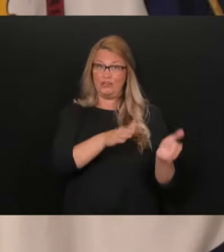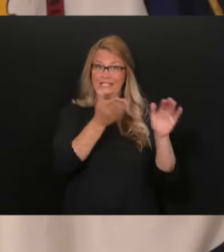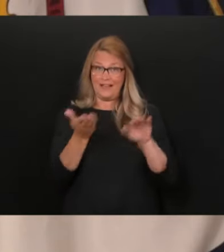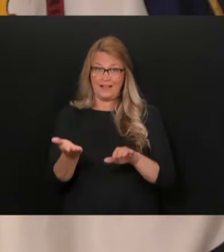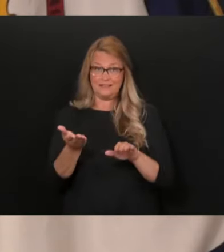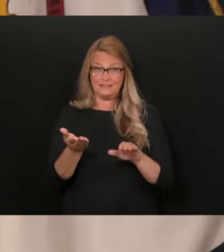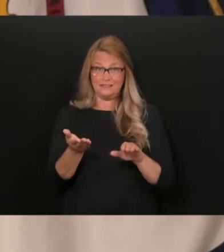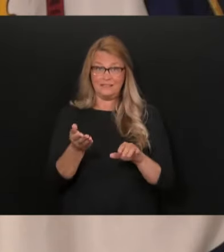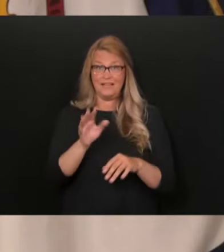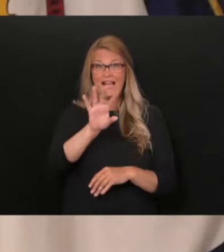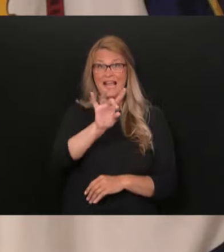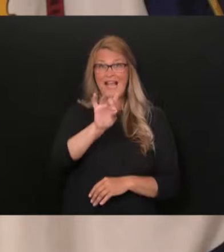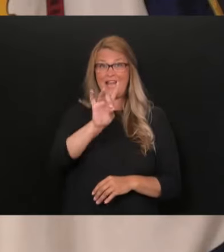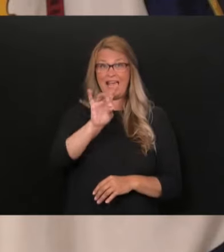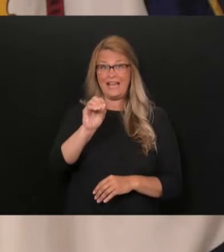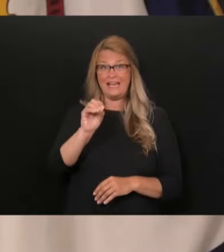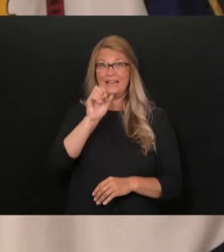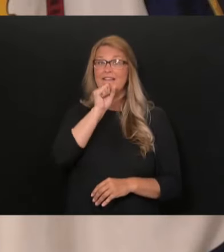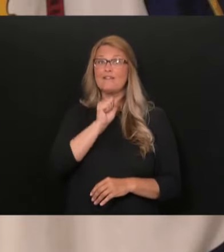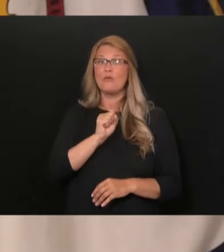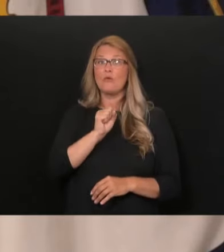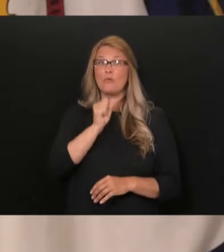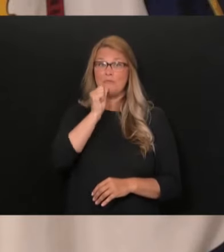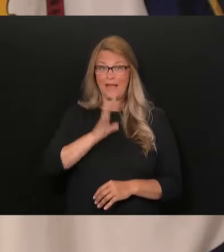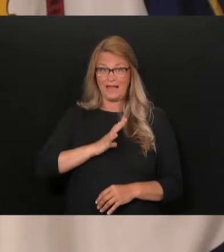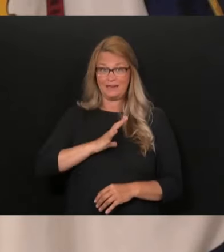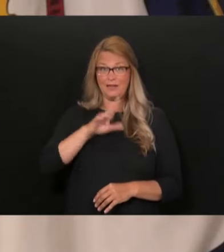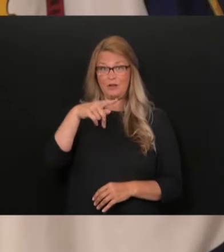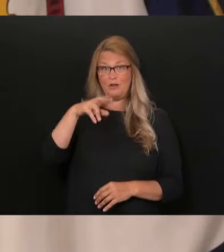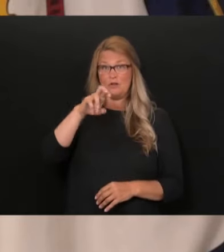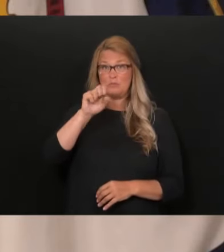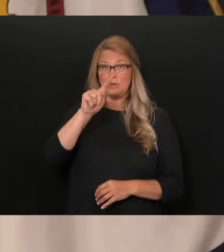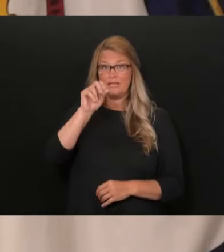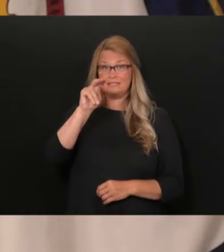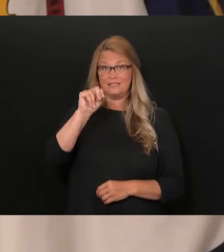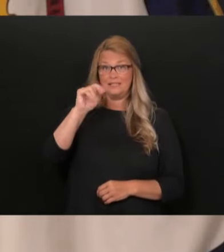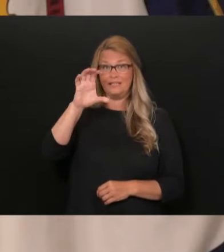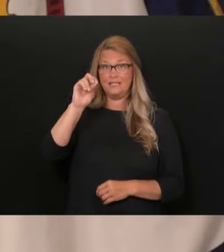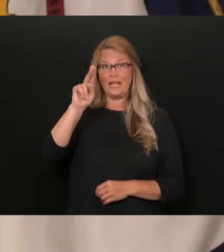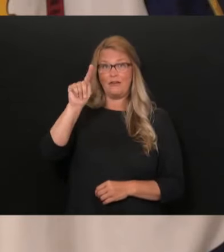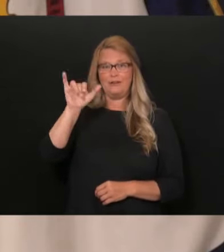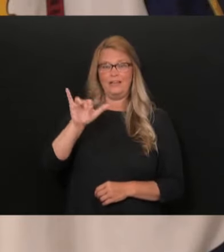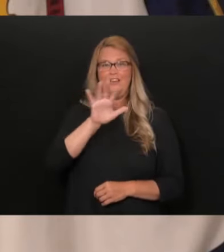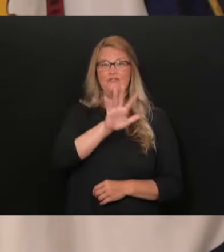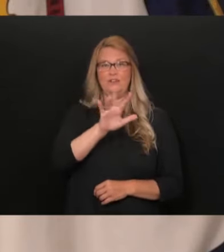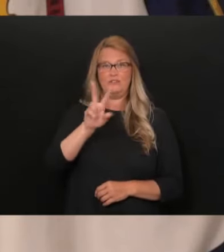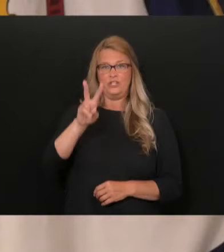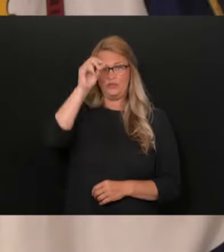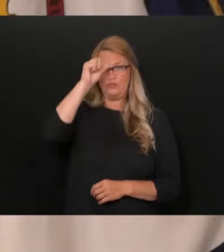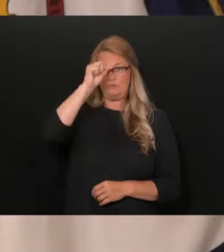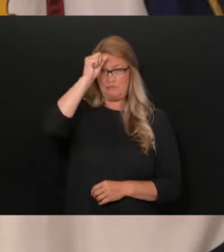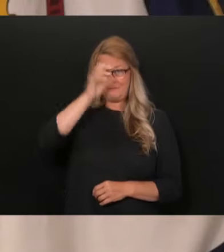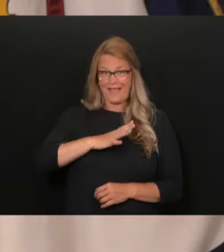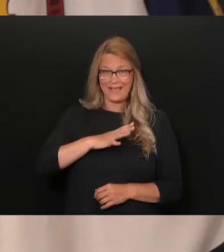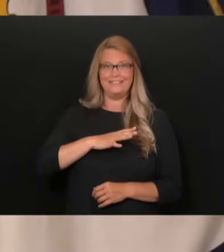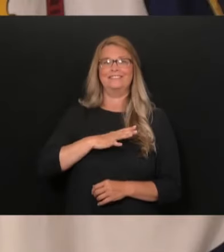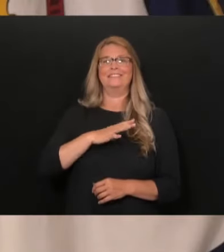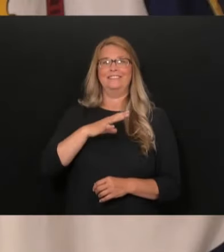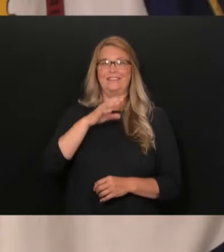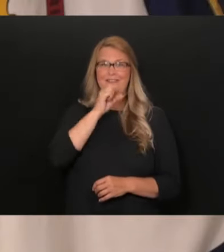We lost an 80-year-old male in Preston County and a 52-year-old male in Kanawha County.